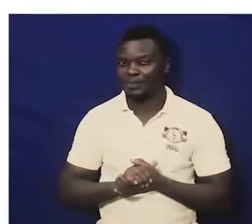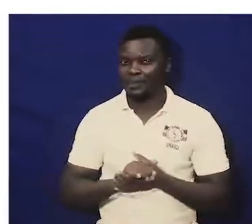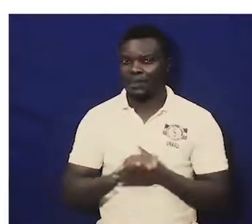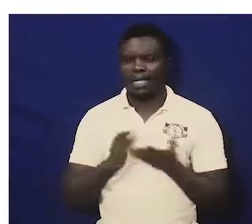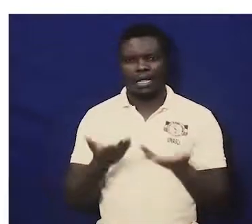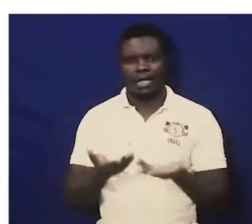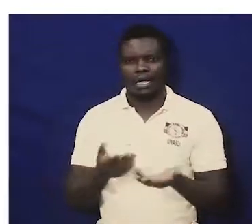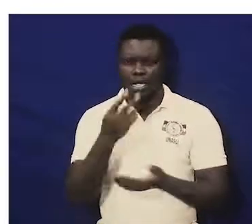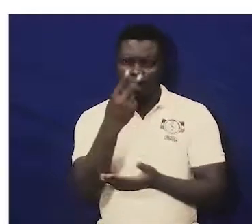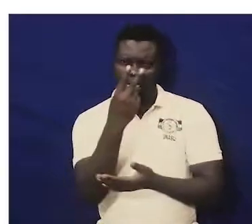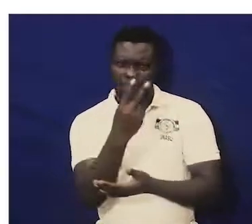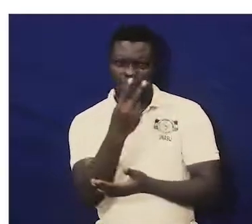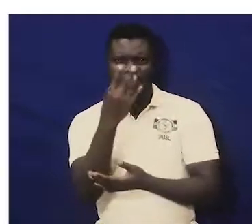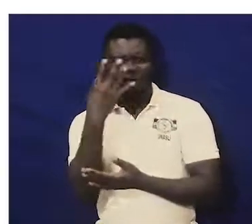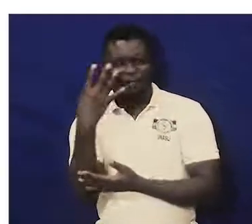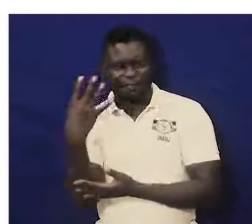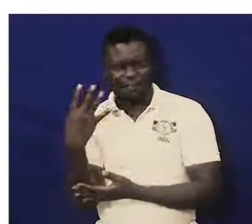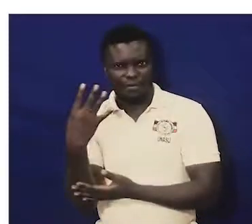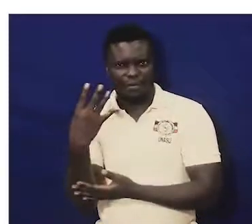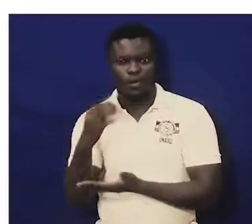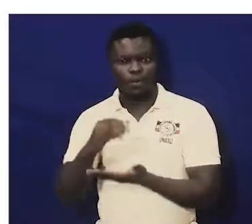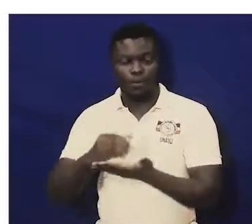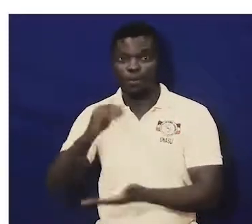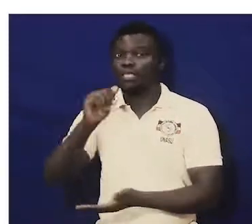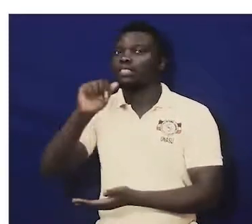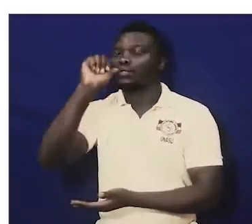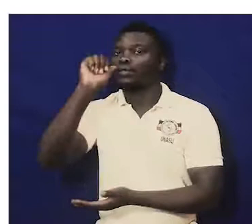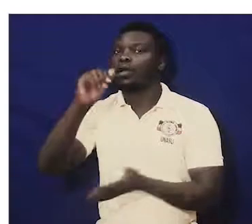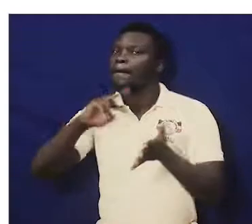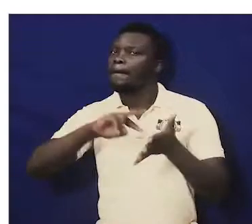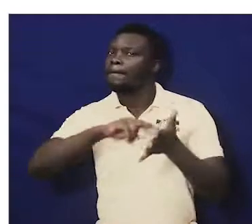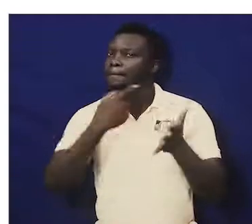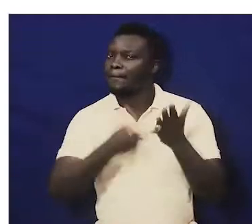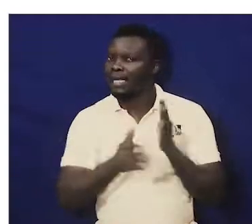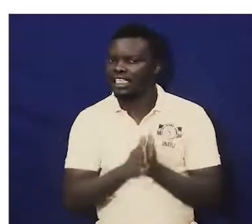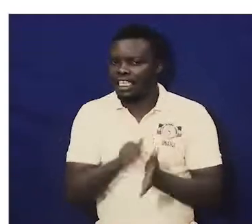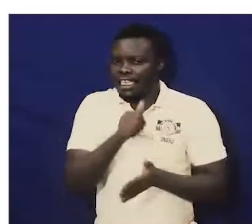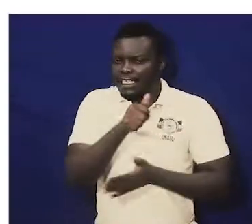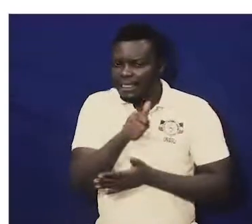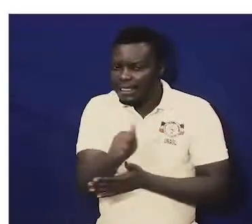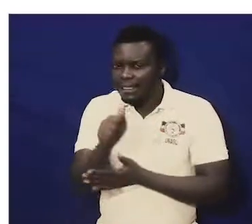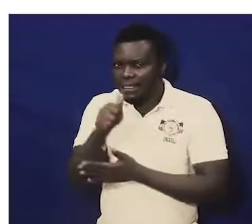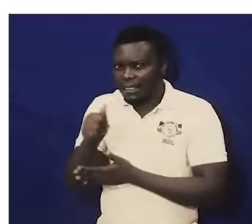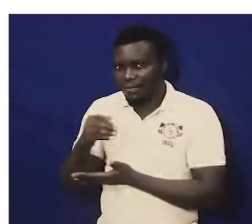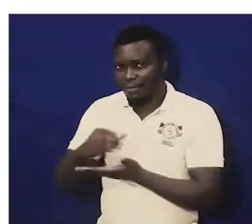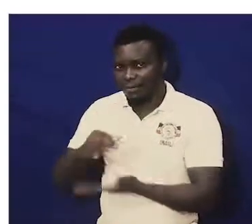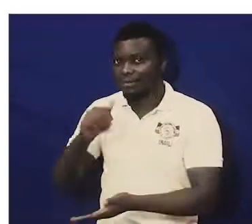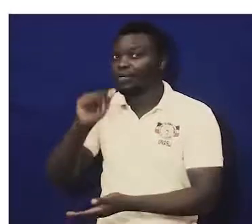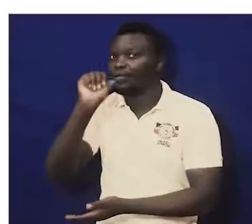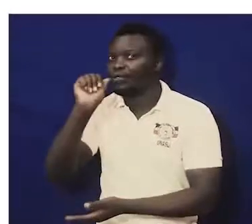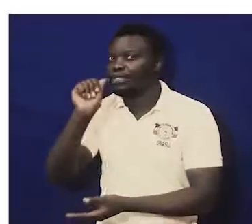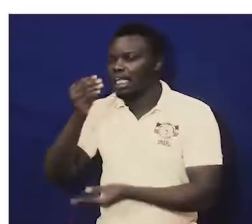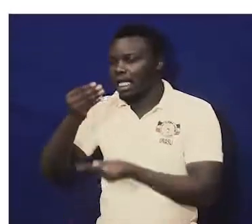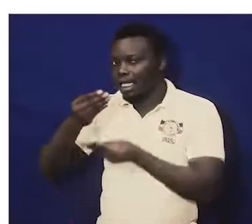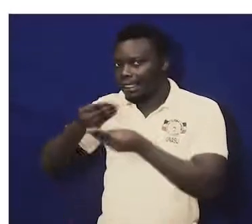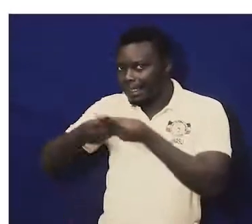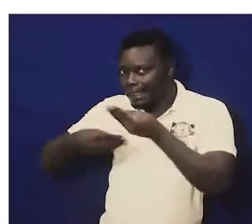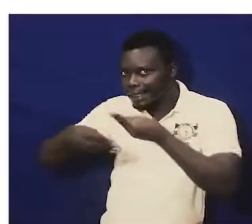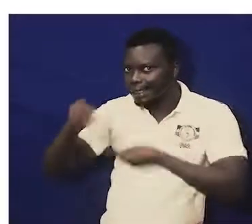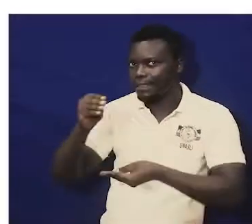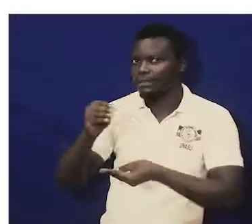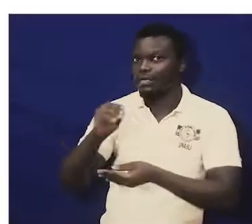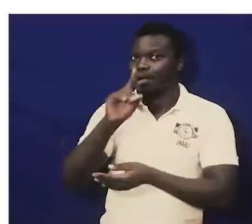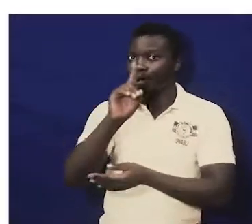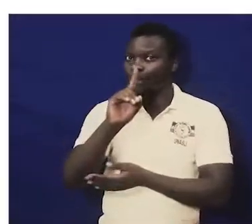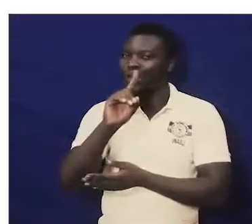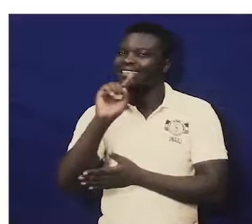So 24 bottles of soda, it means that if each bottle was sold at 1,000